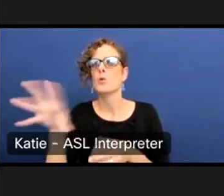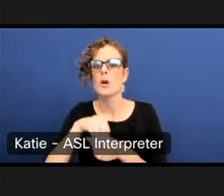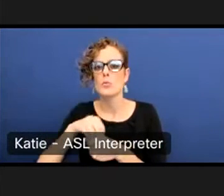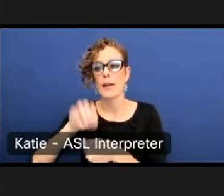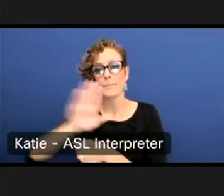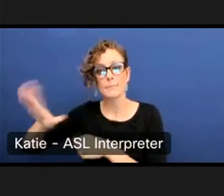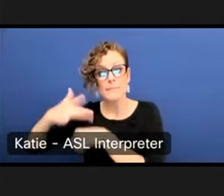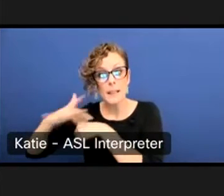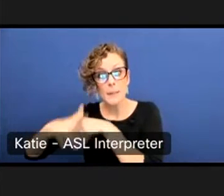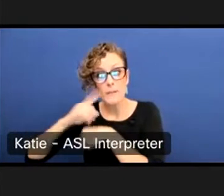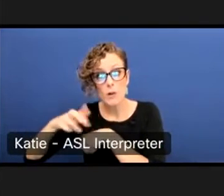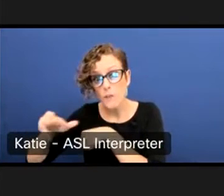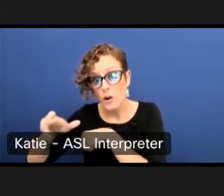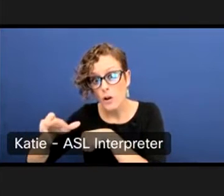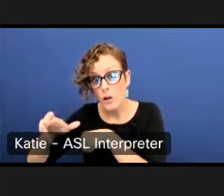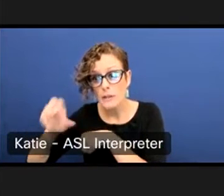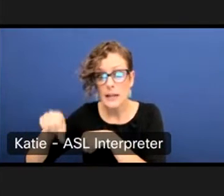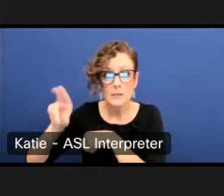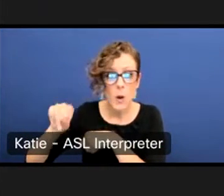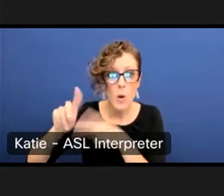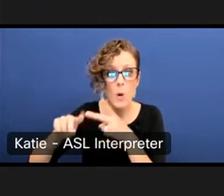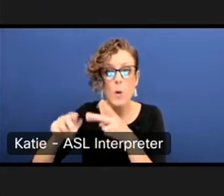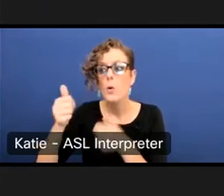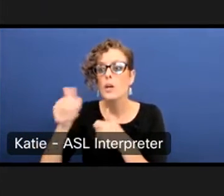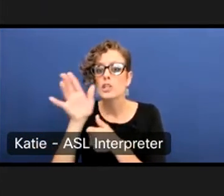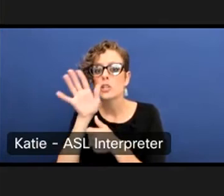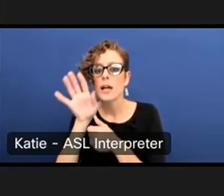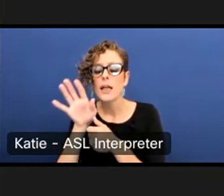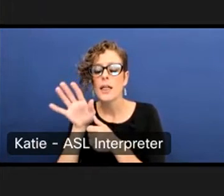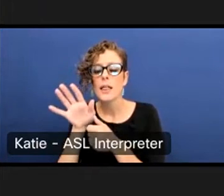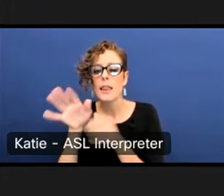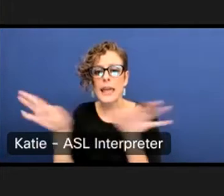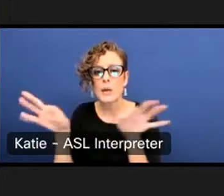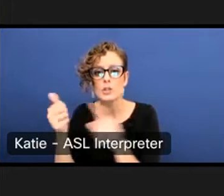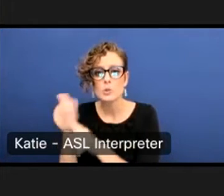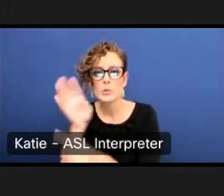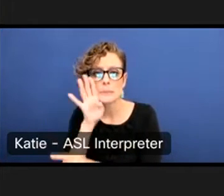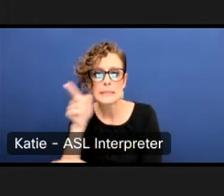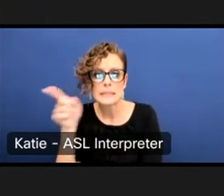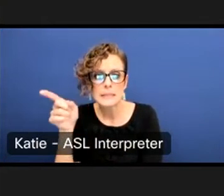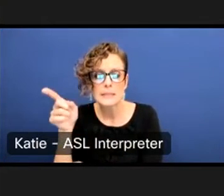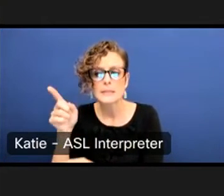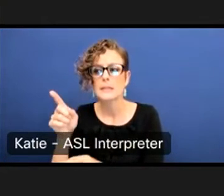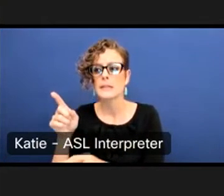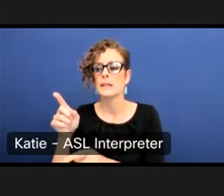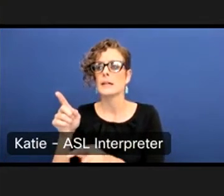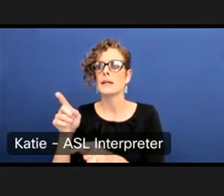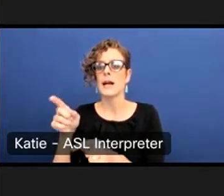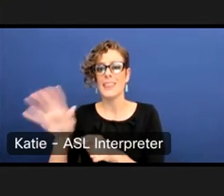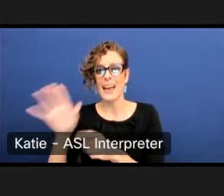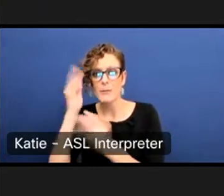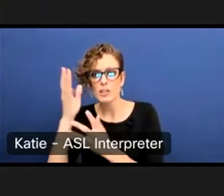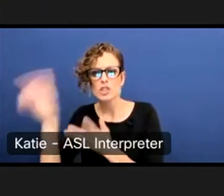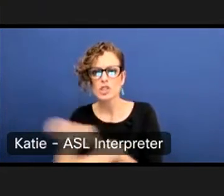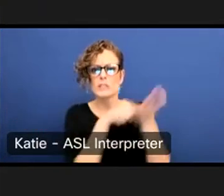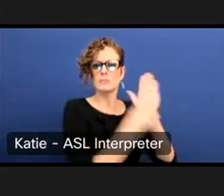availability for referrals and also languages spoken, for example, and then have that like public portal. Like there should not be any secrets about these